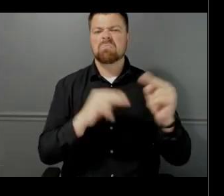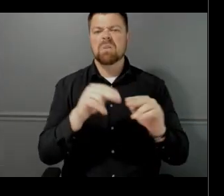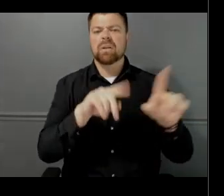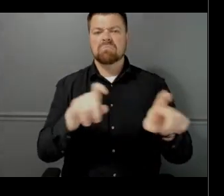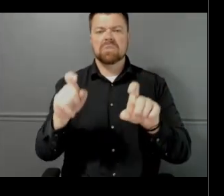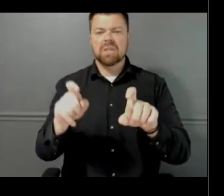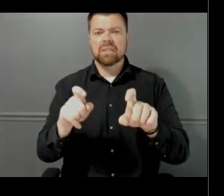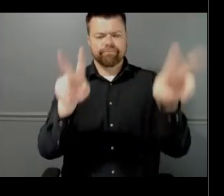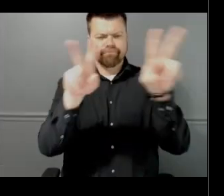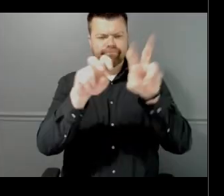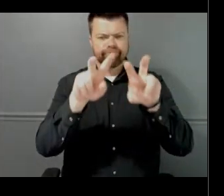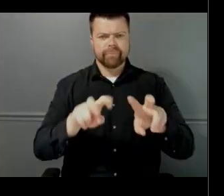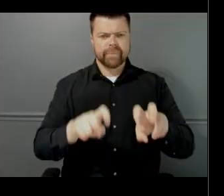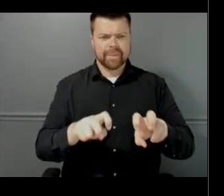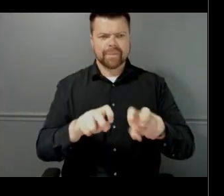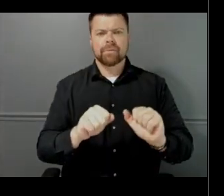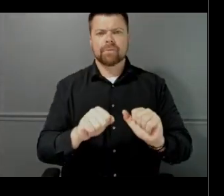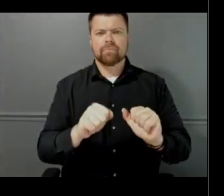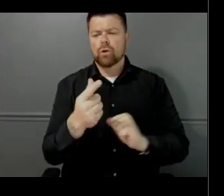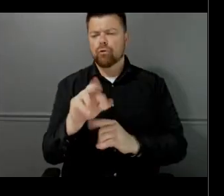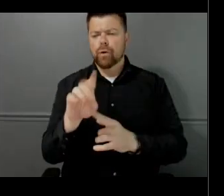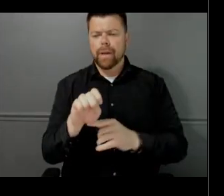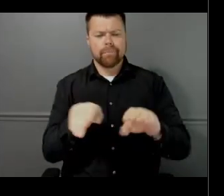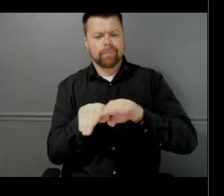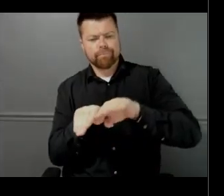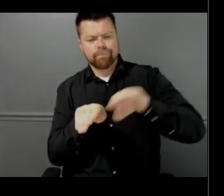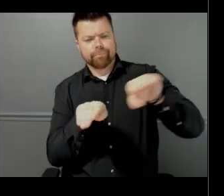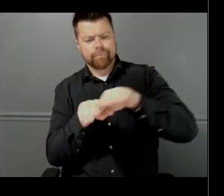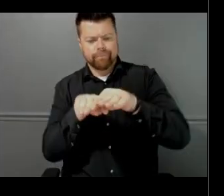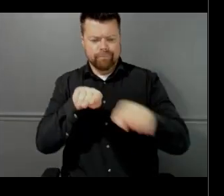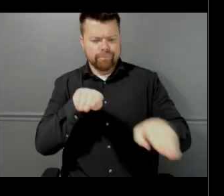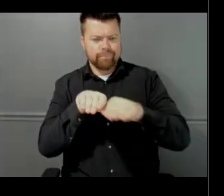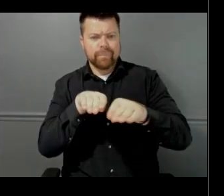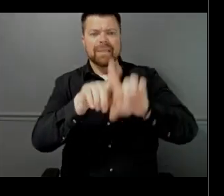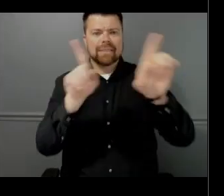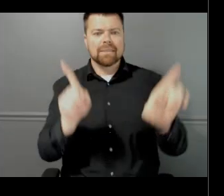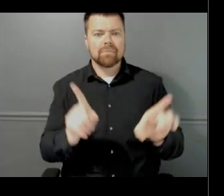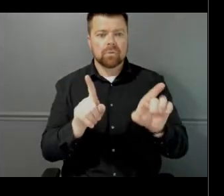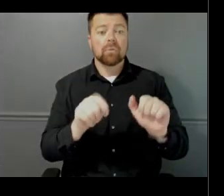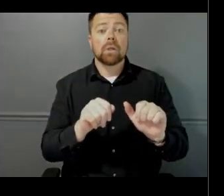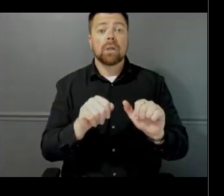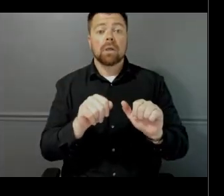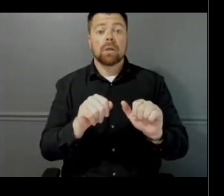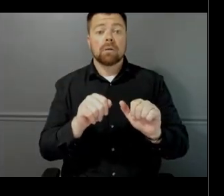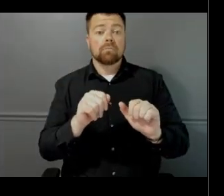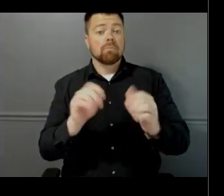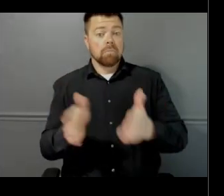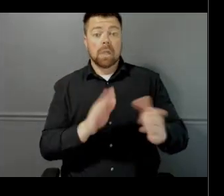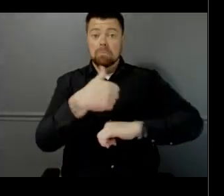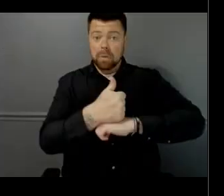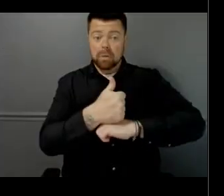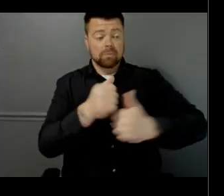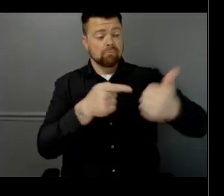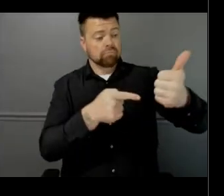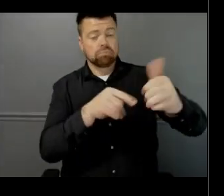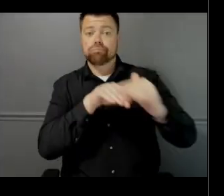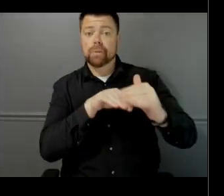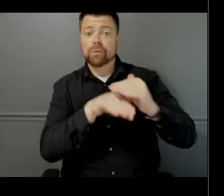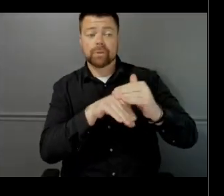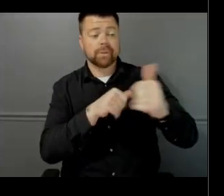test analyzes the grade difference between planned building entrances